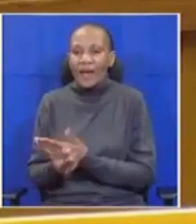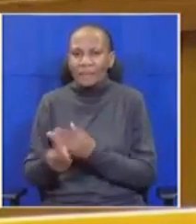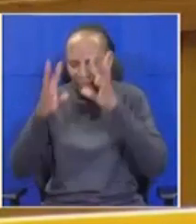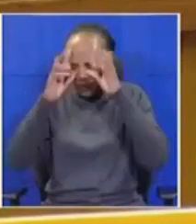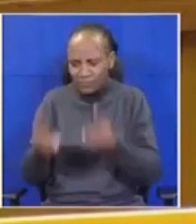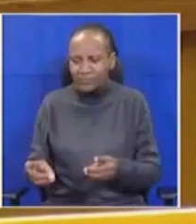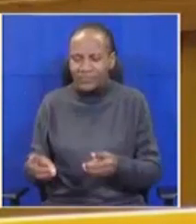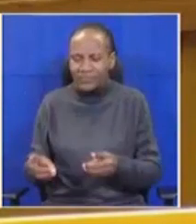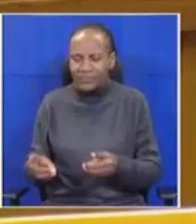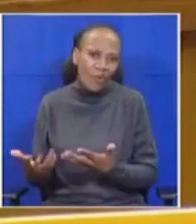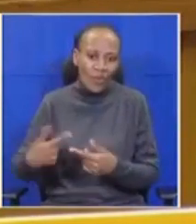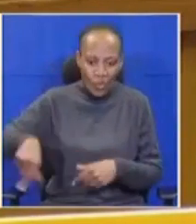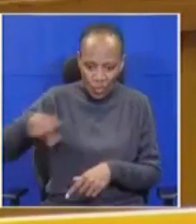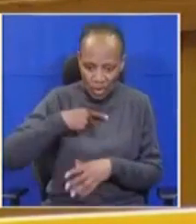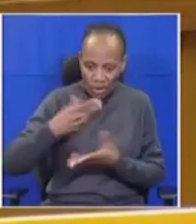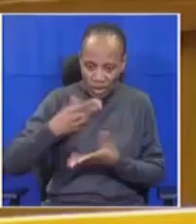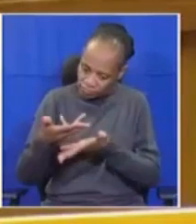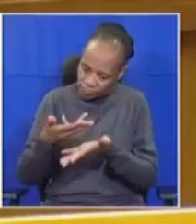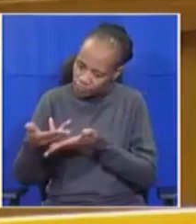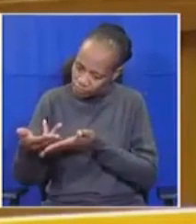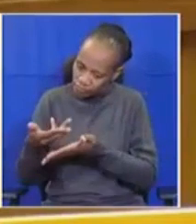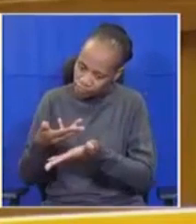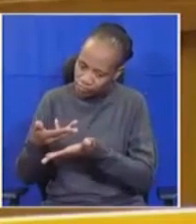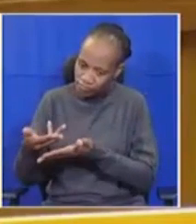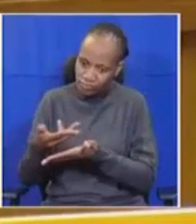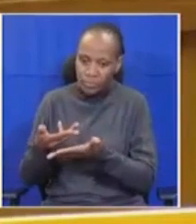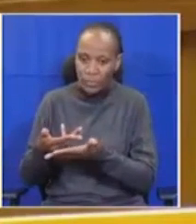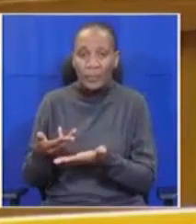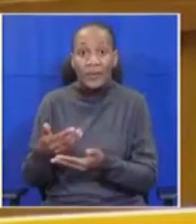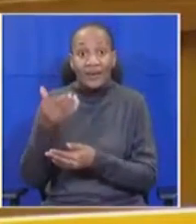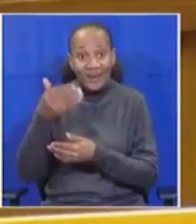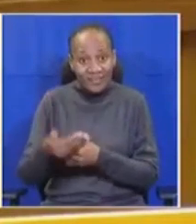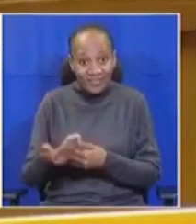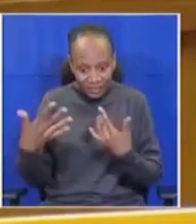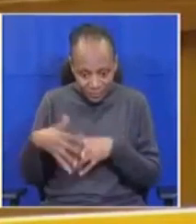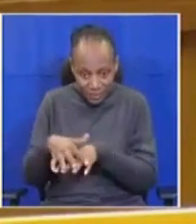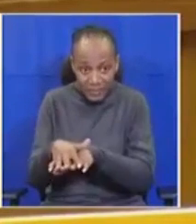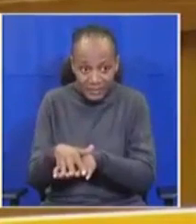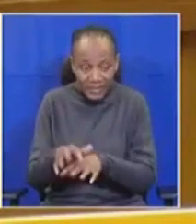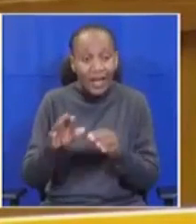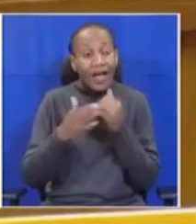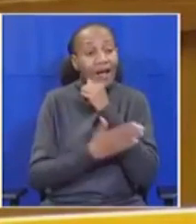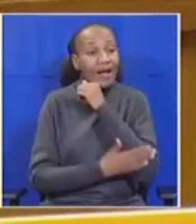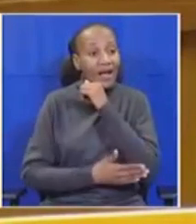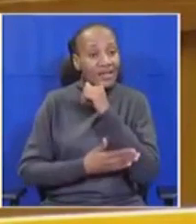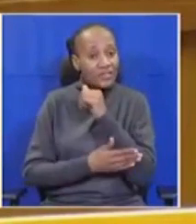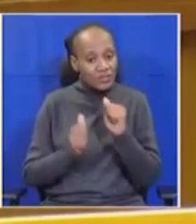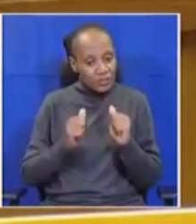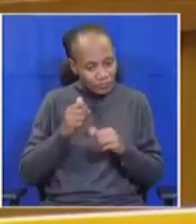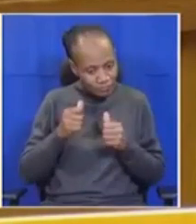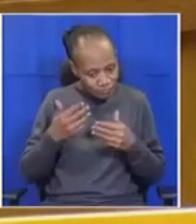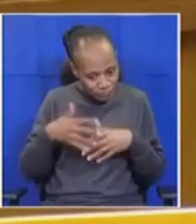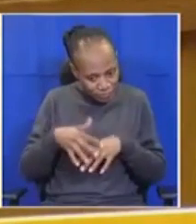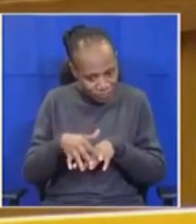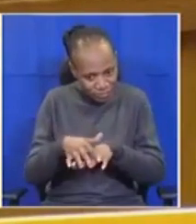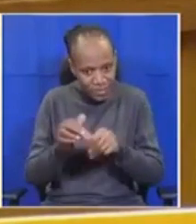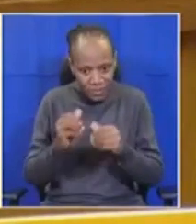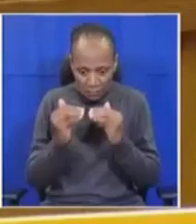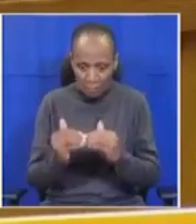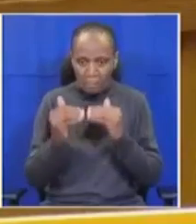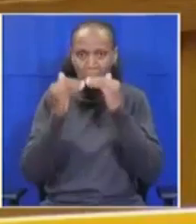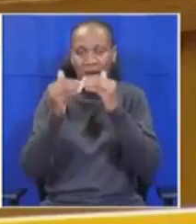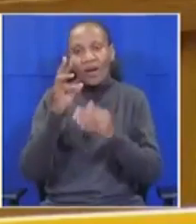seeking, and it is the type of decision that will take this country forward. This country is ready to take off.